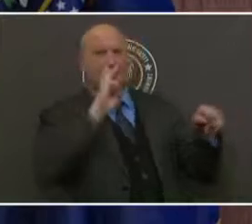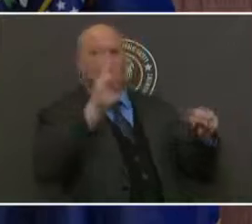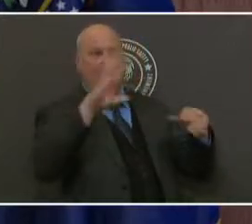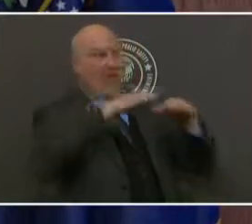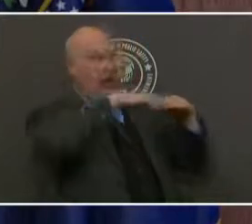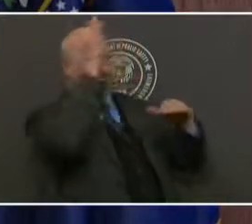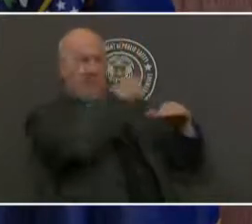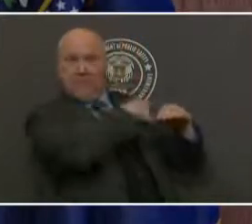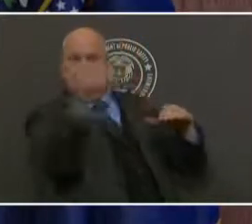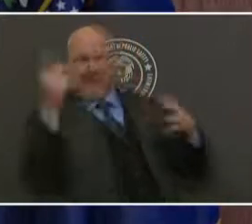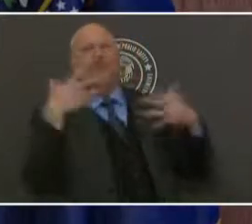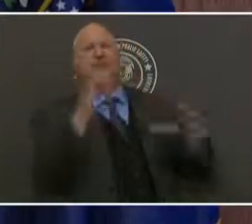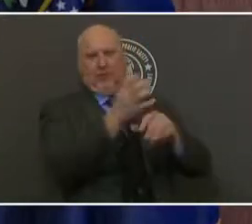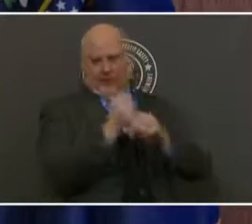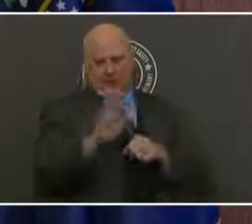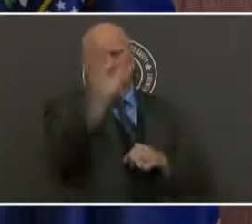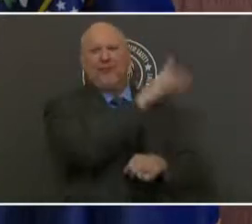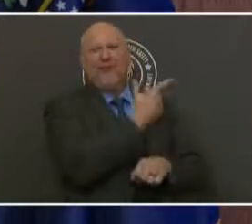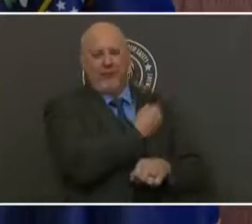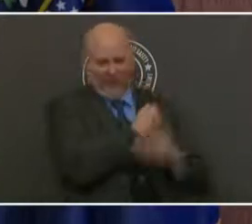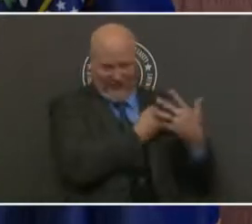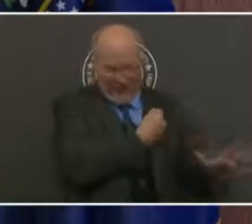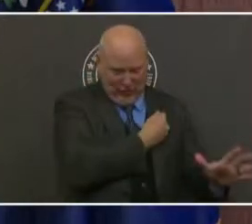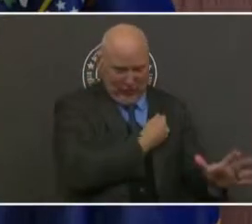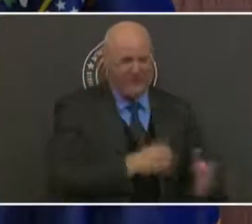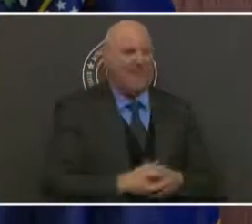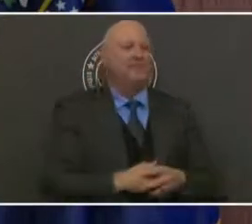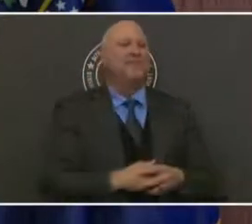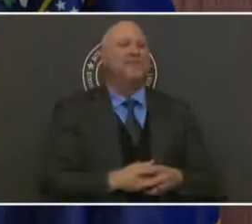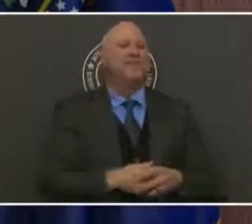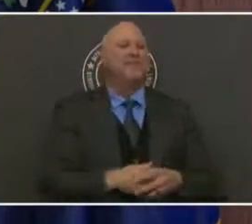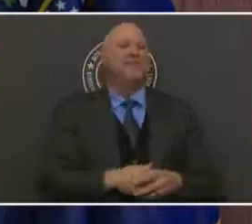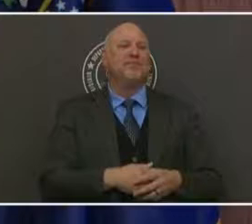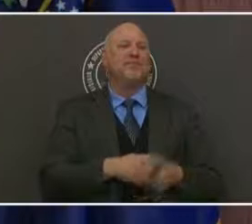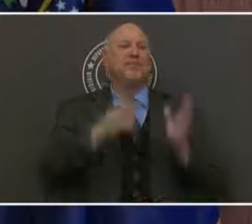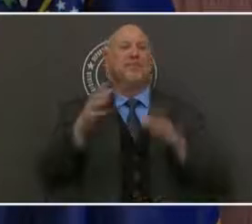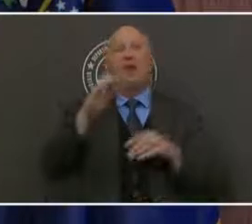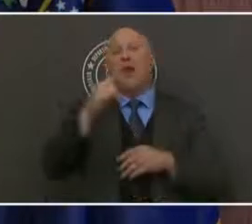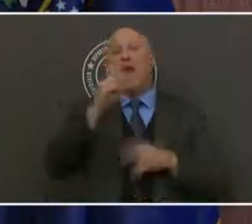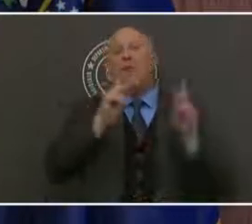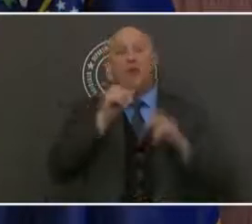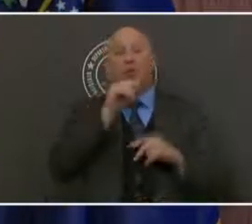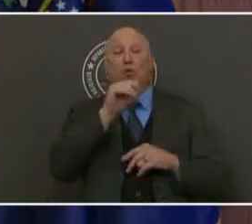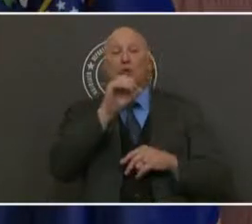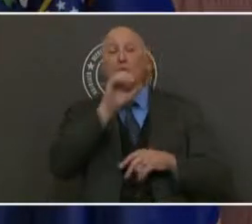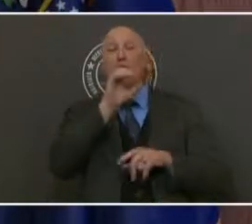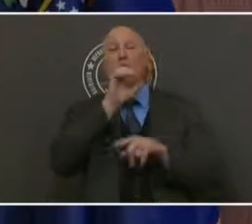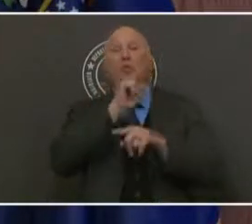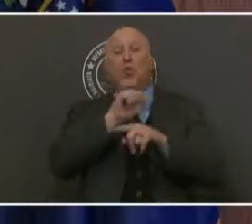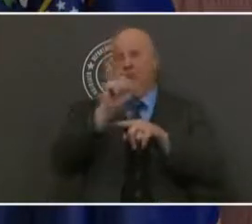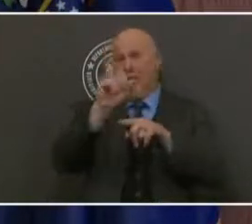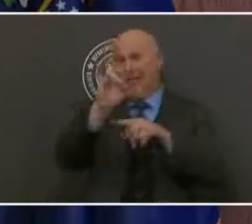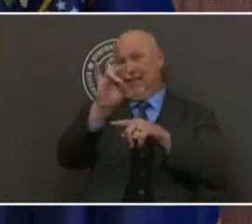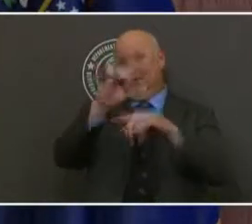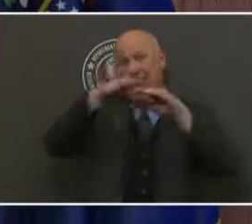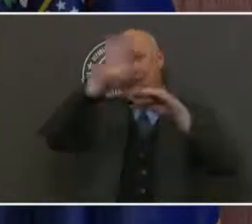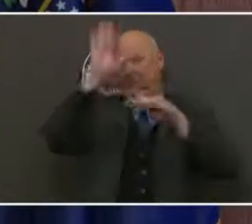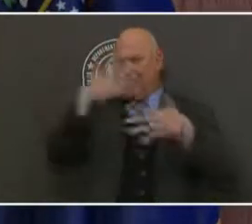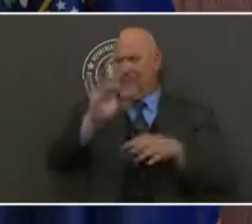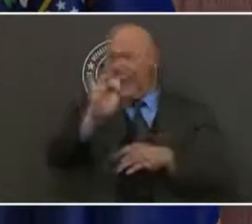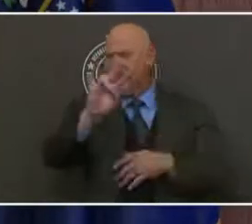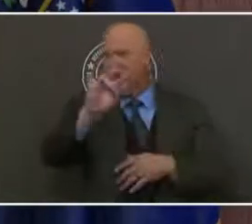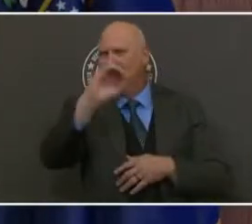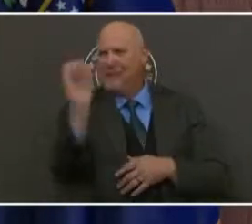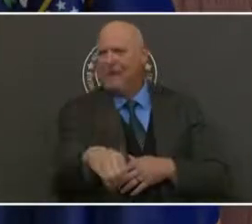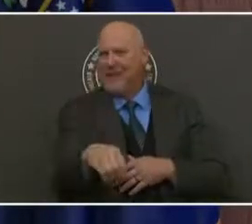is 87%. So that's going to help us continue to drive down hospitalizations and drive down our